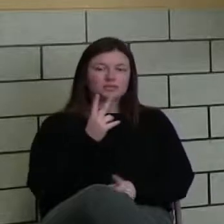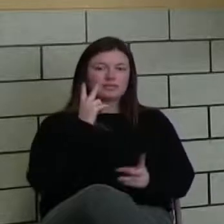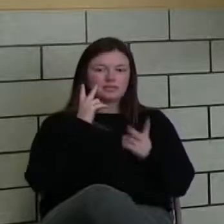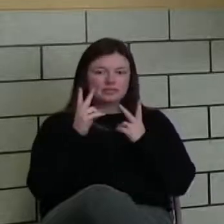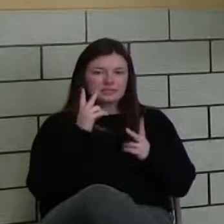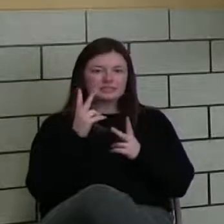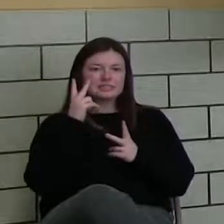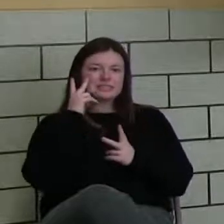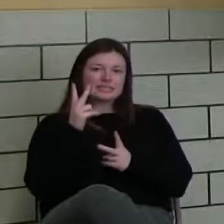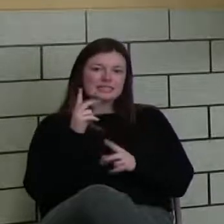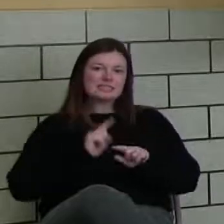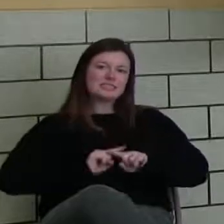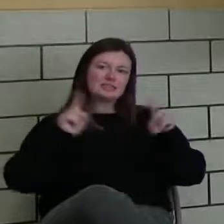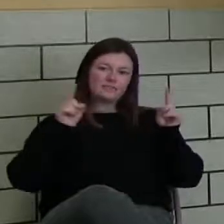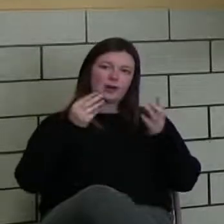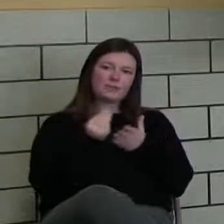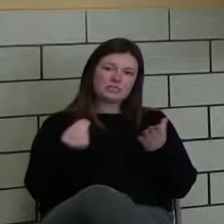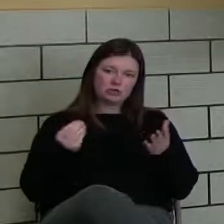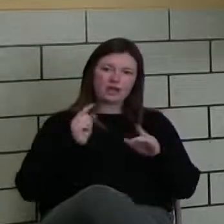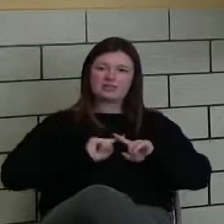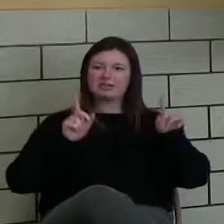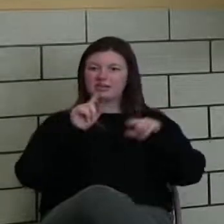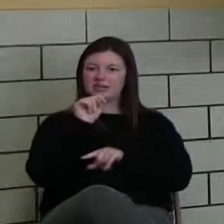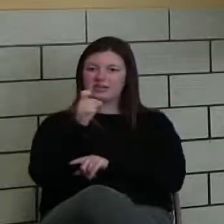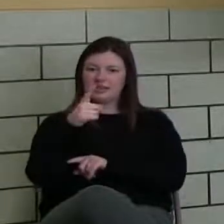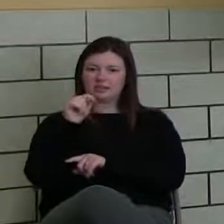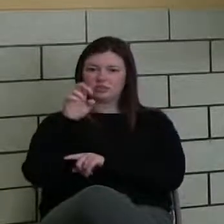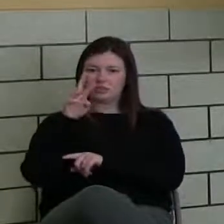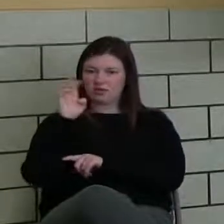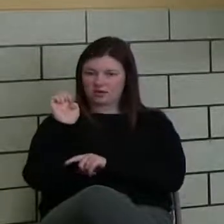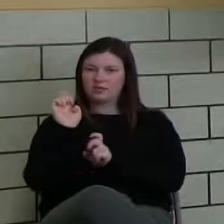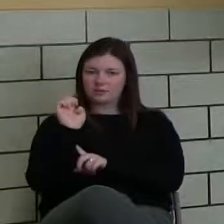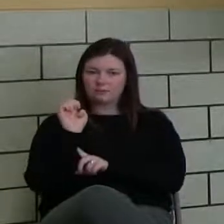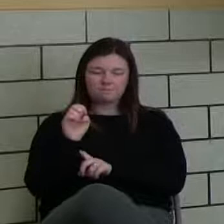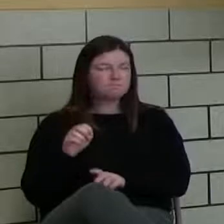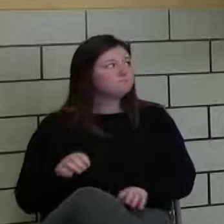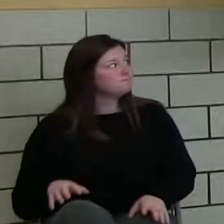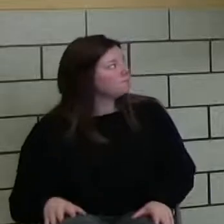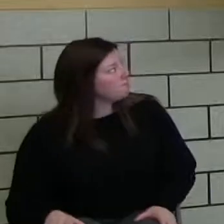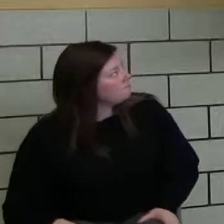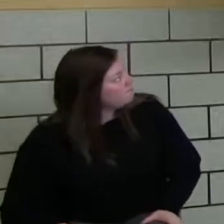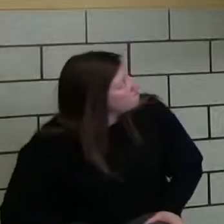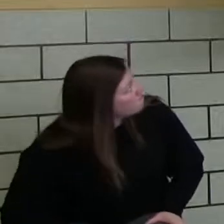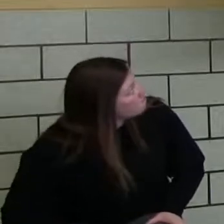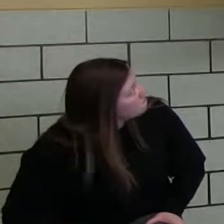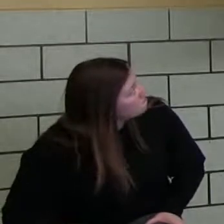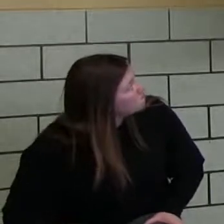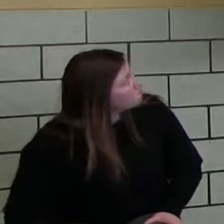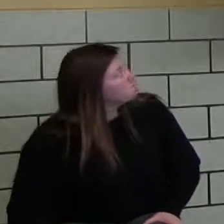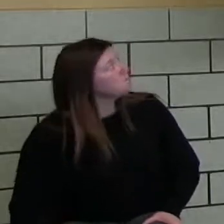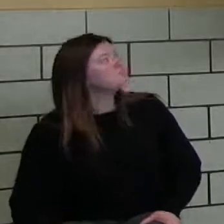It's a different texture. So it just provides another layer of texture and beauty to the corridor.